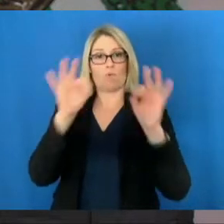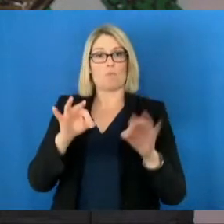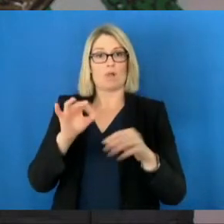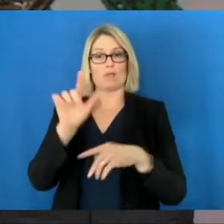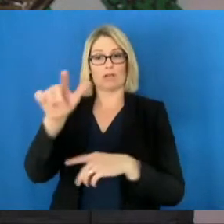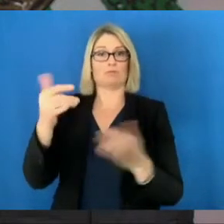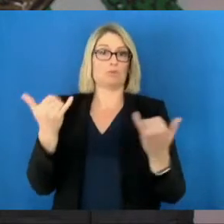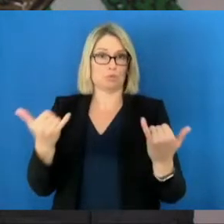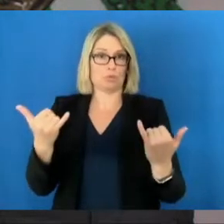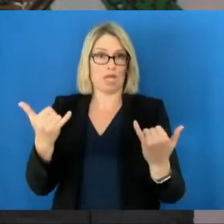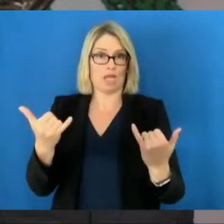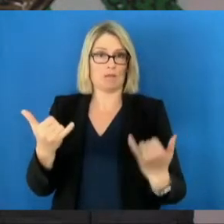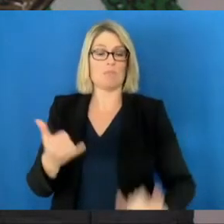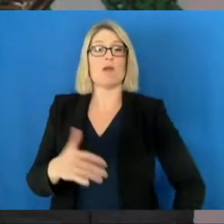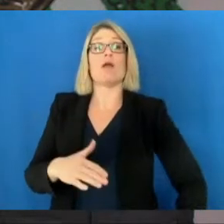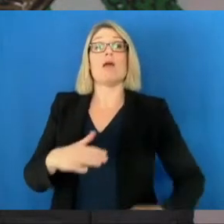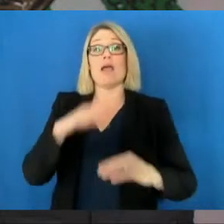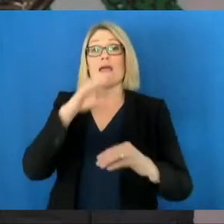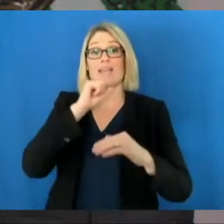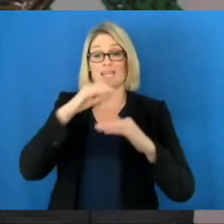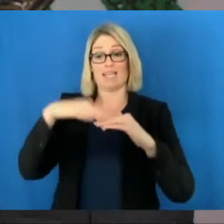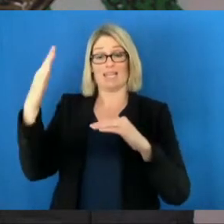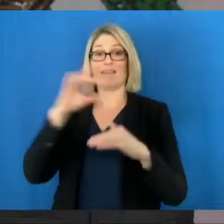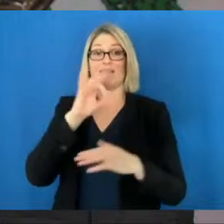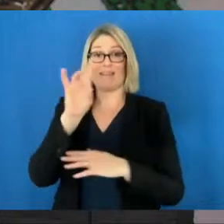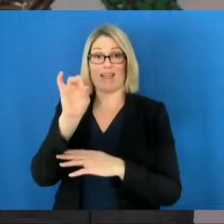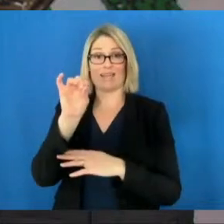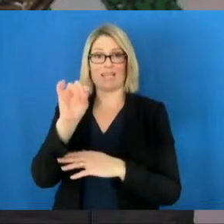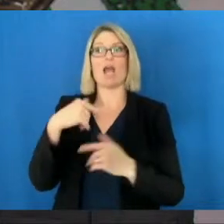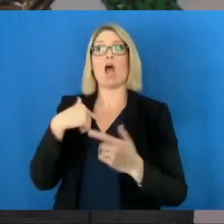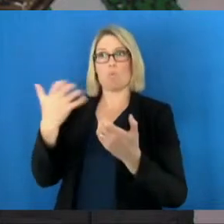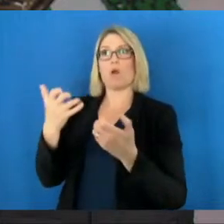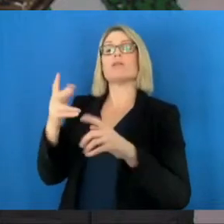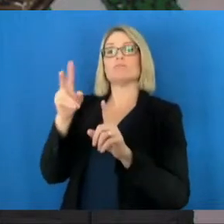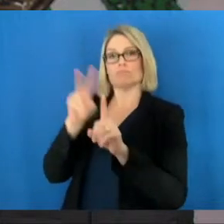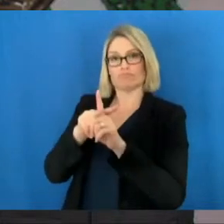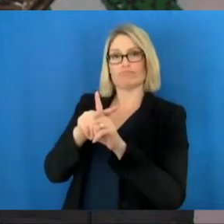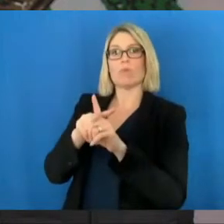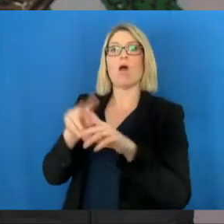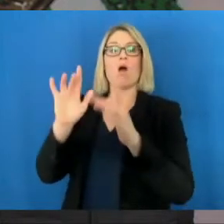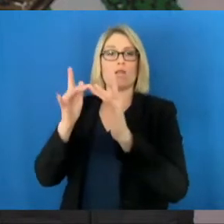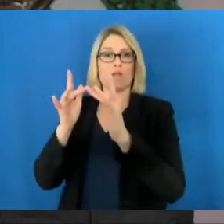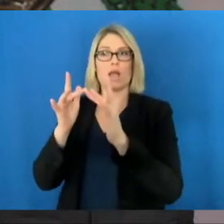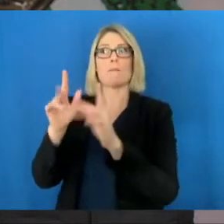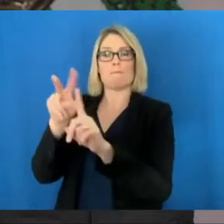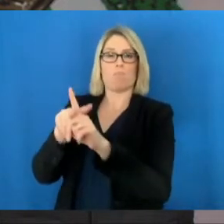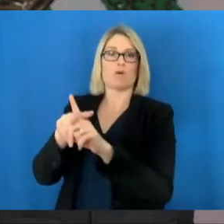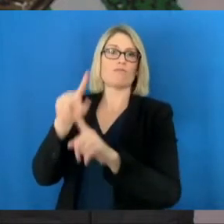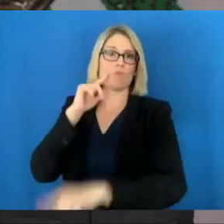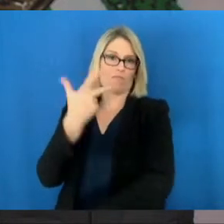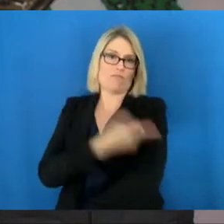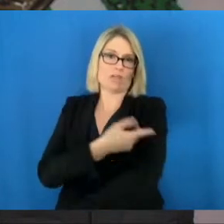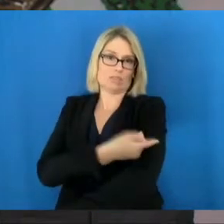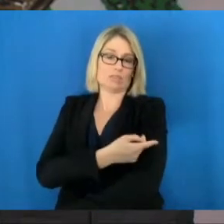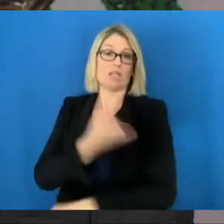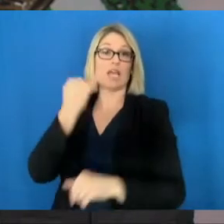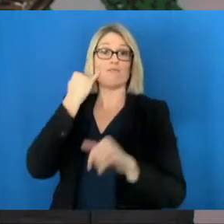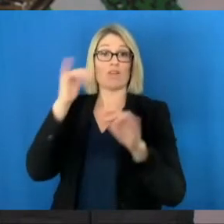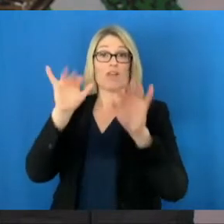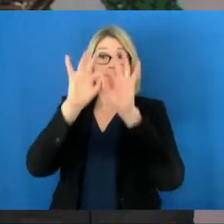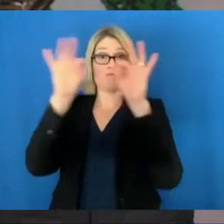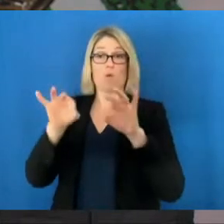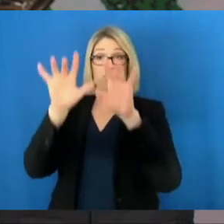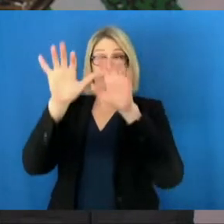allow people aged 80 and over to request a vaccine appointment online. If you fill out that form, you'll